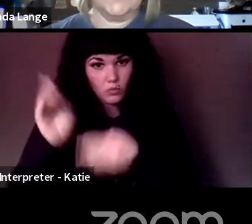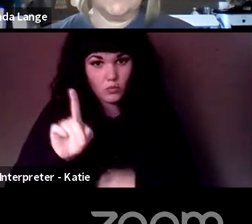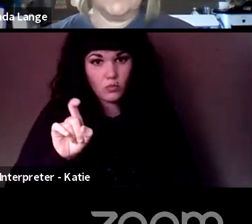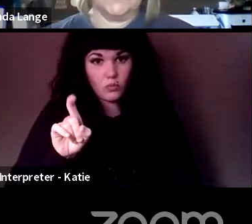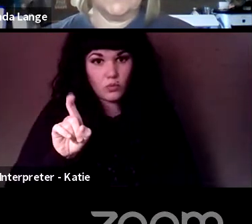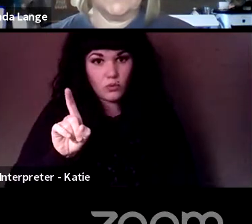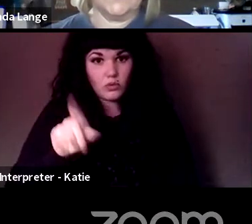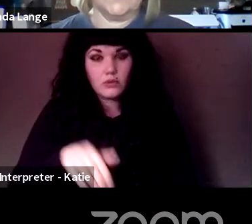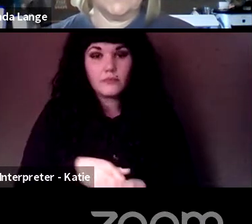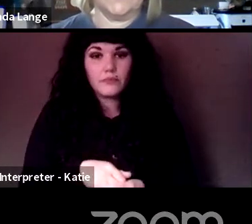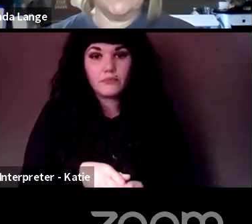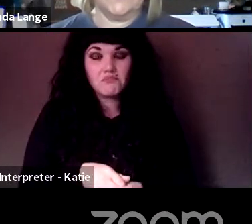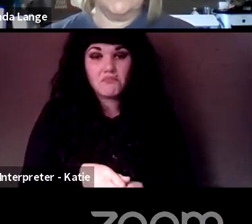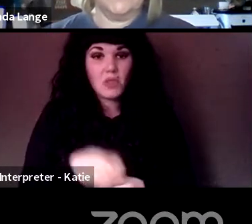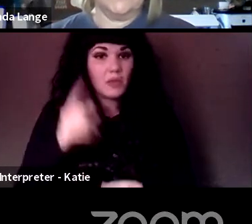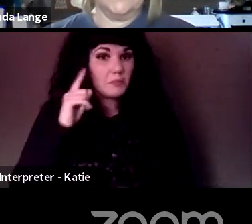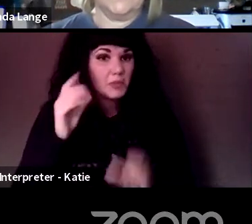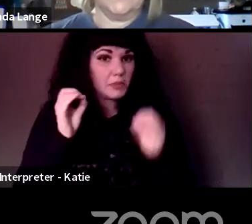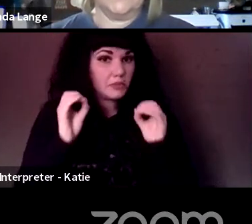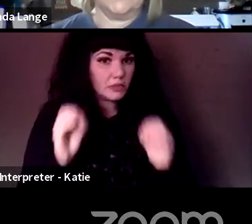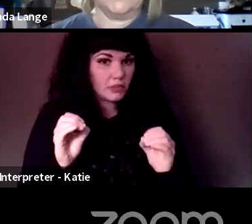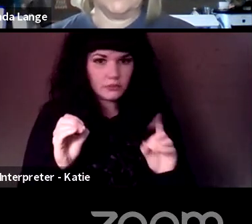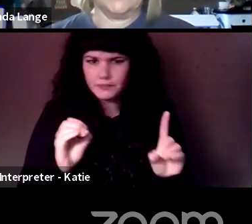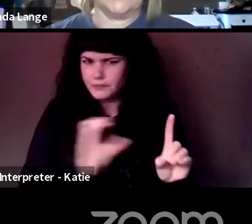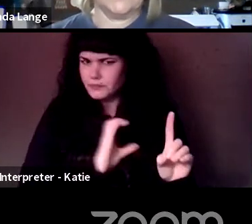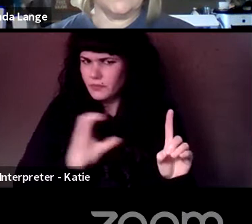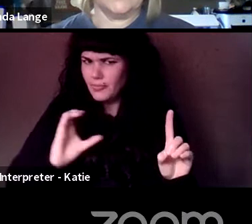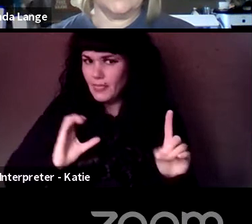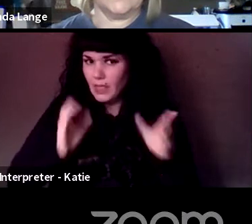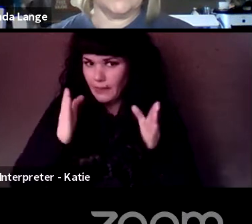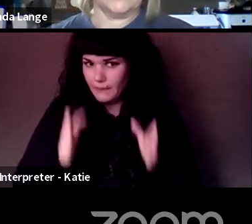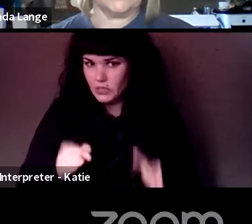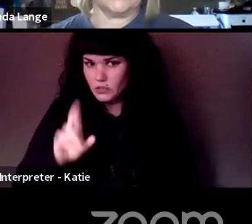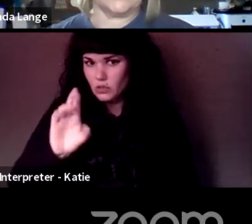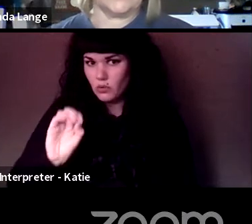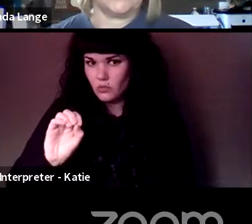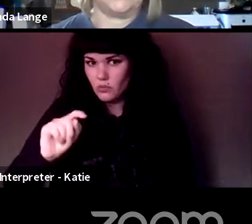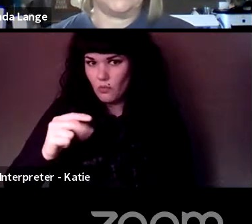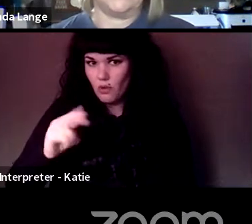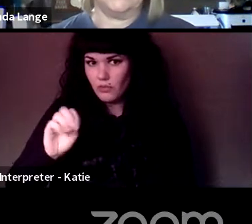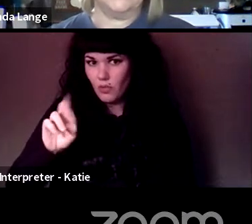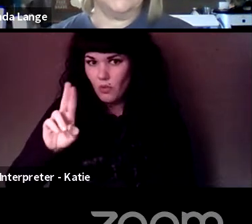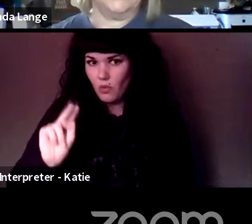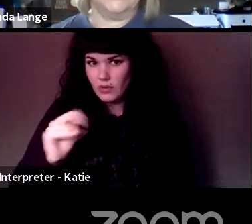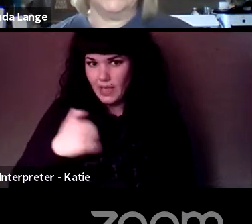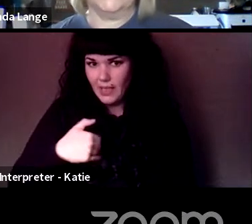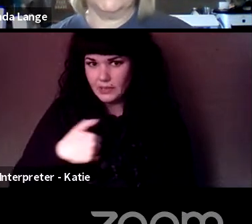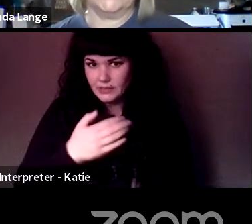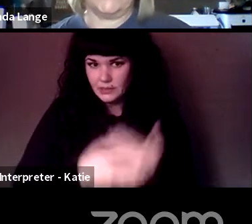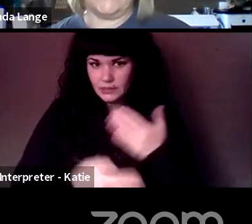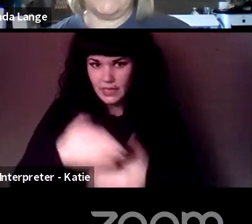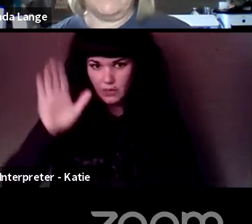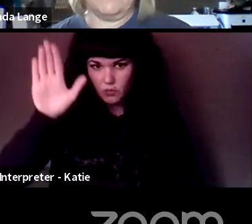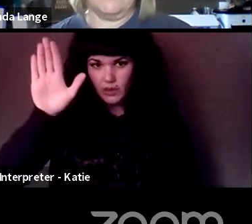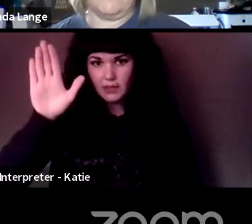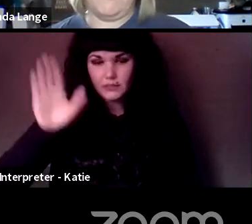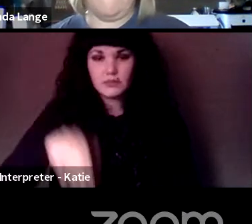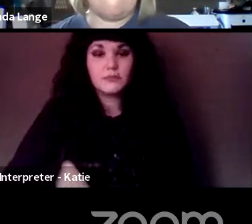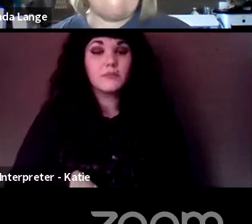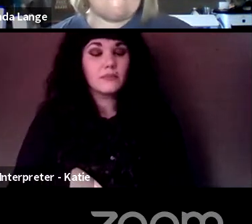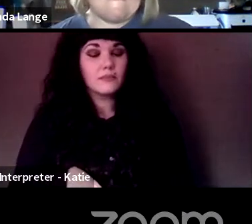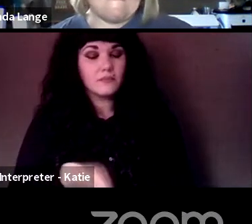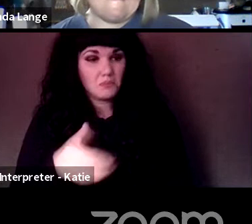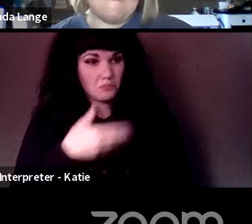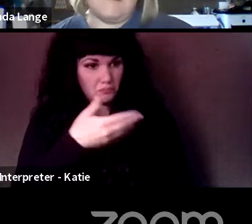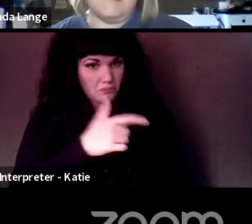Okay, hearing none. Commissioner Rothorn has his hand raised. Commissioner Rothorn. Thank you. I'm